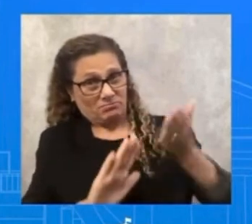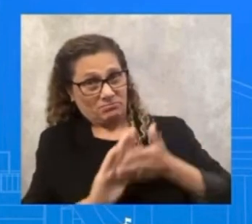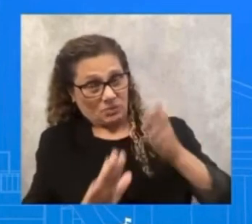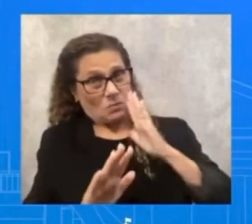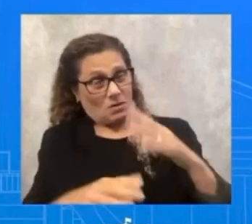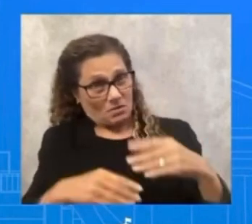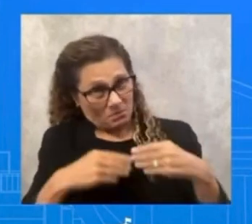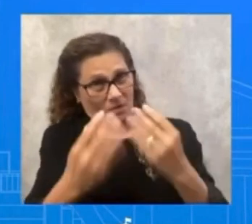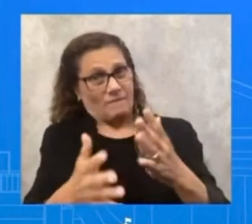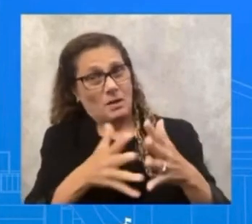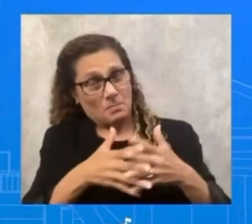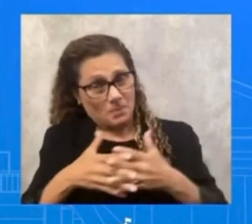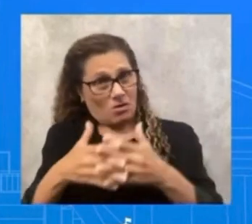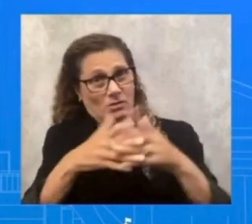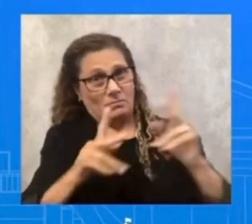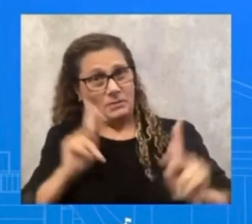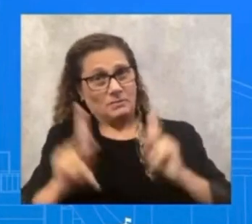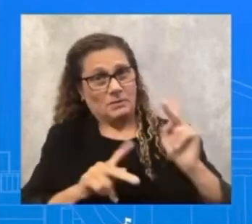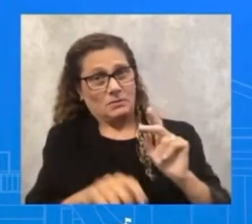SV.